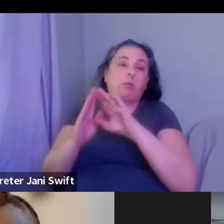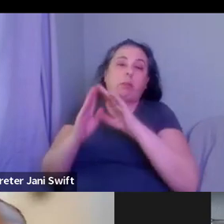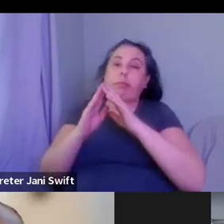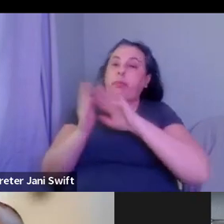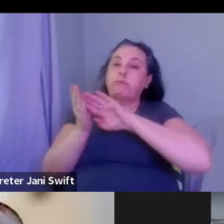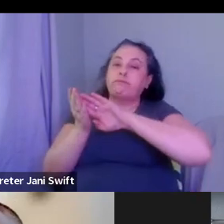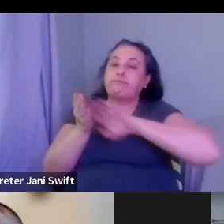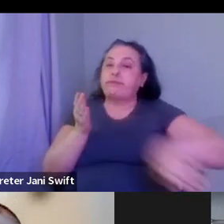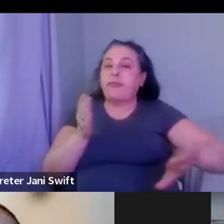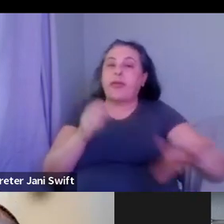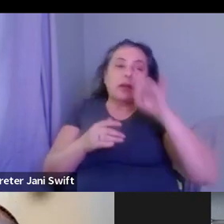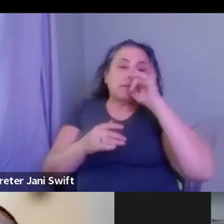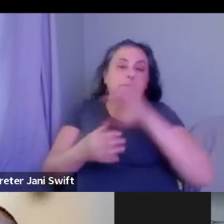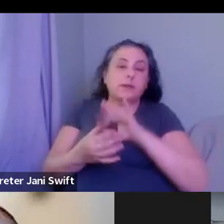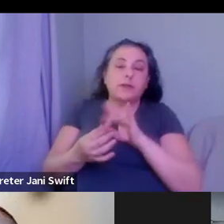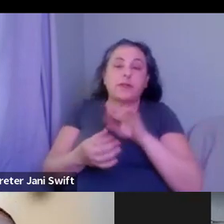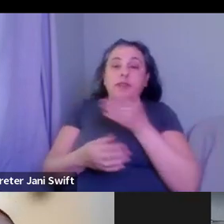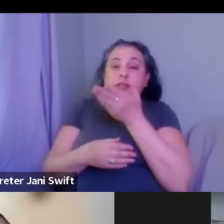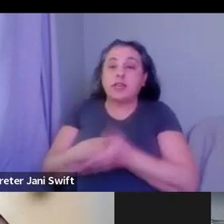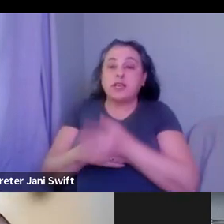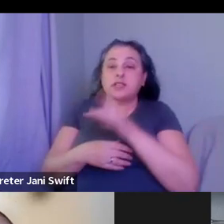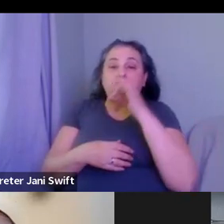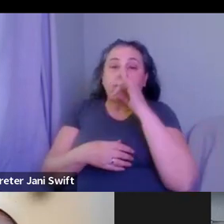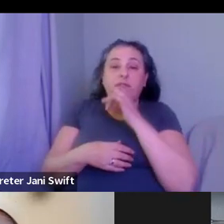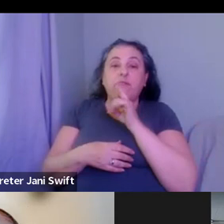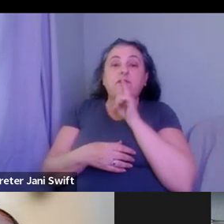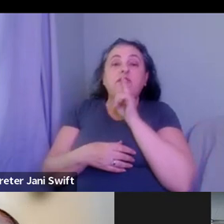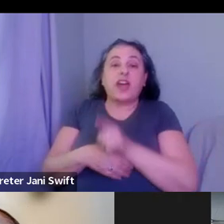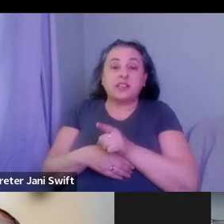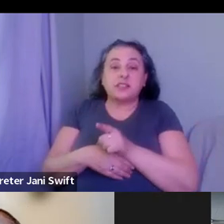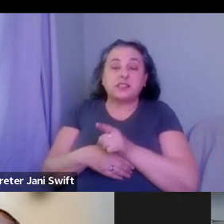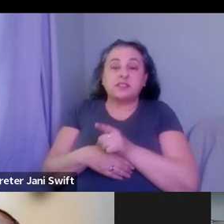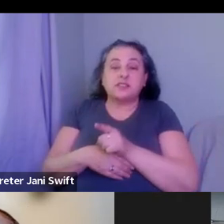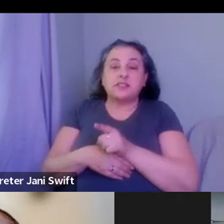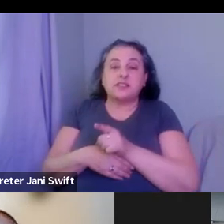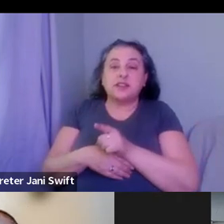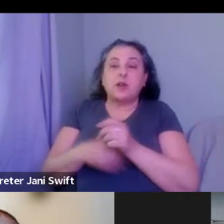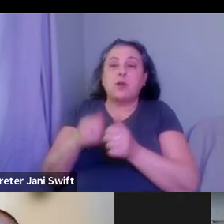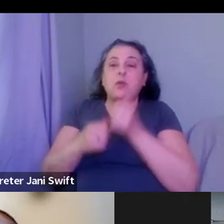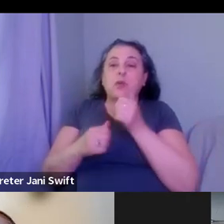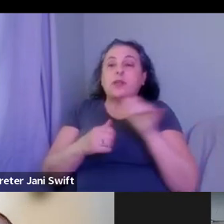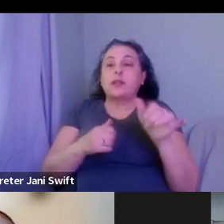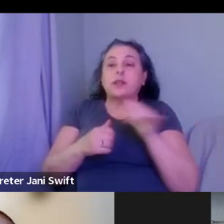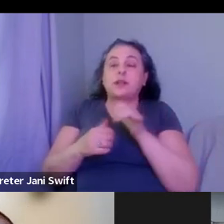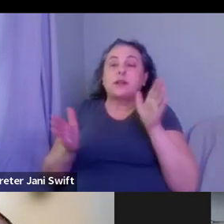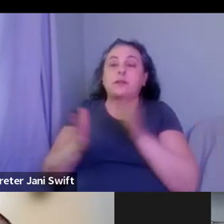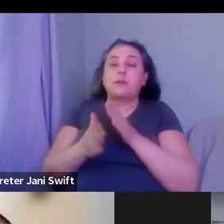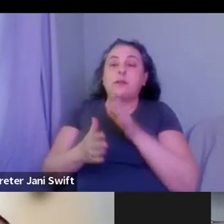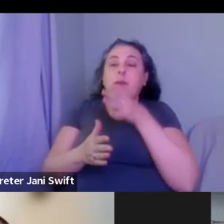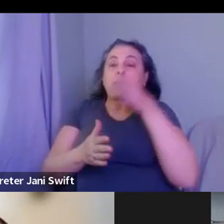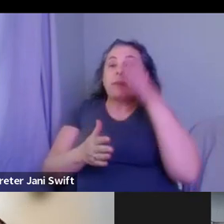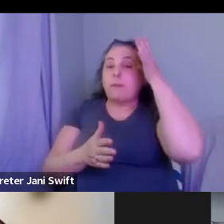you know, but these are facts. And from the mostly like even the small mom and